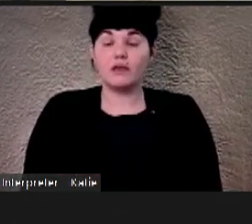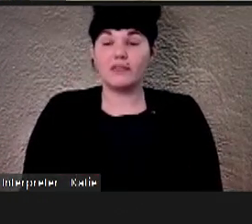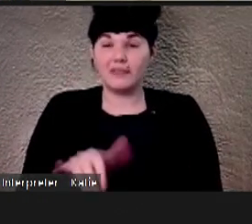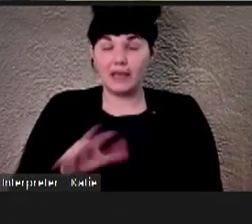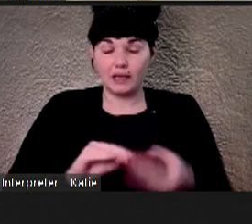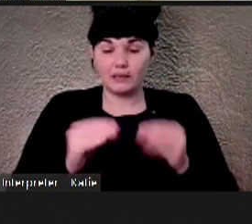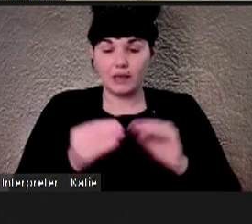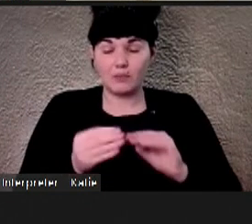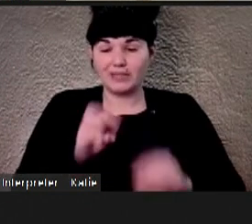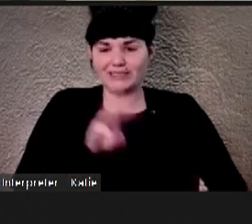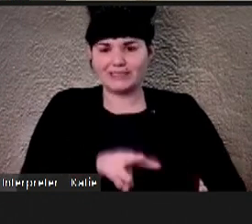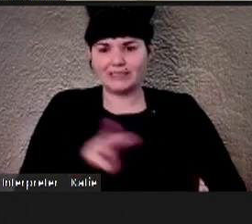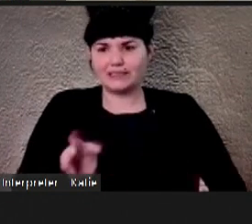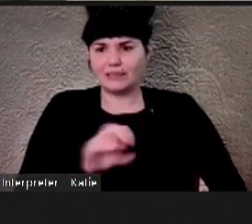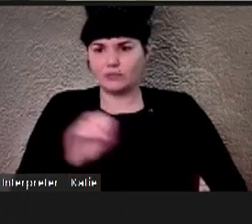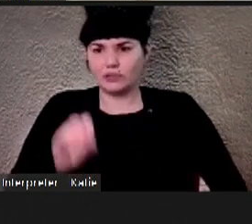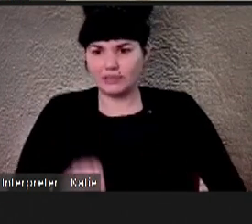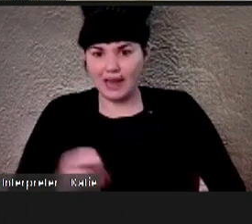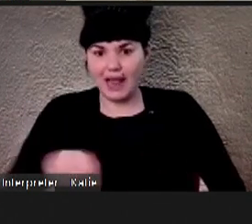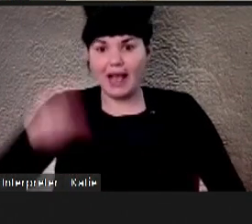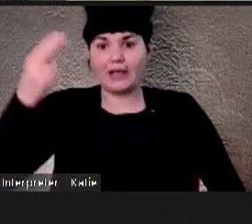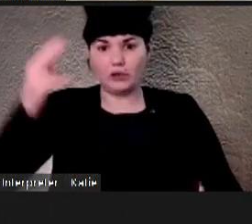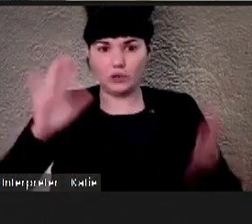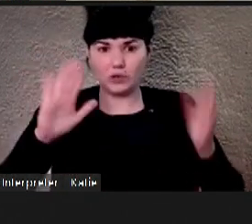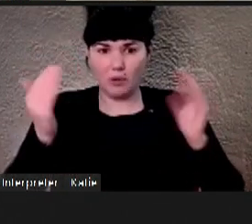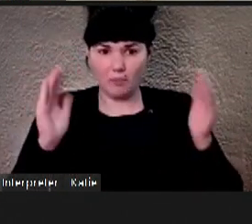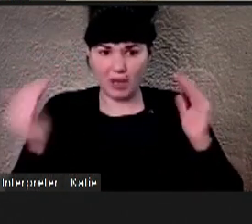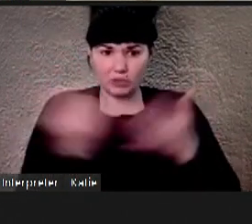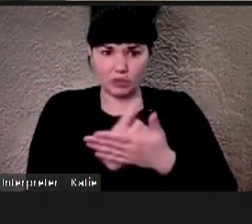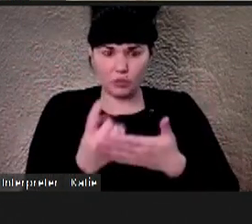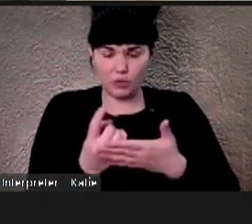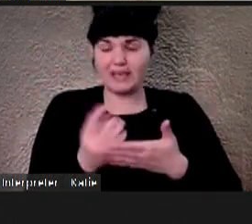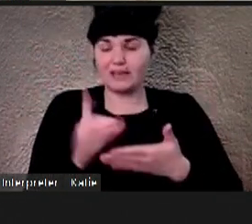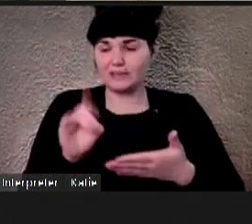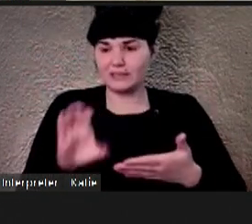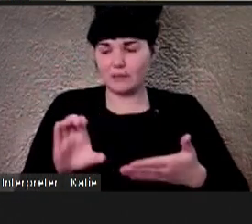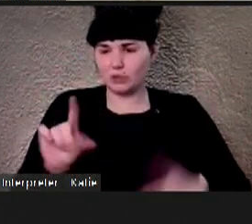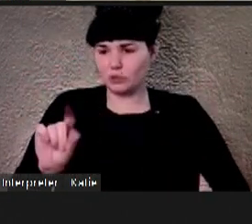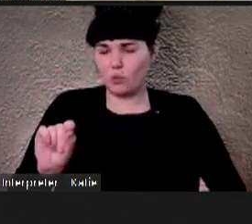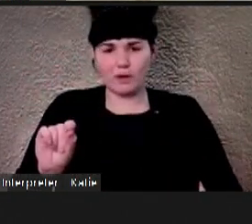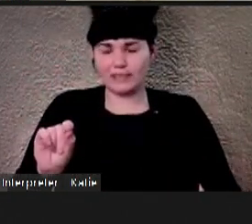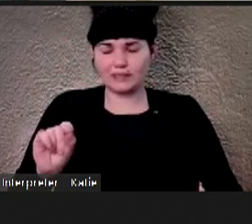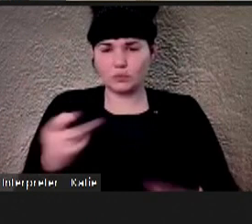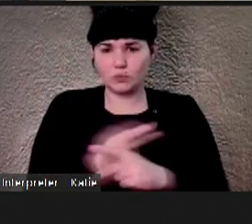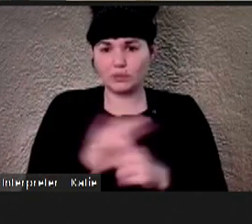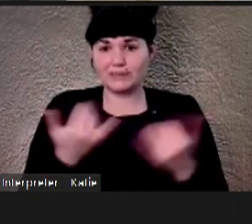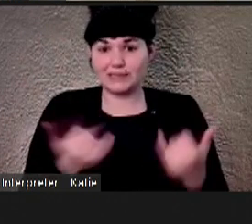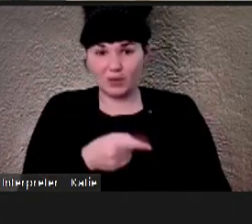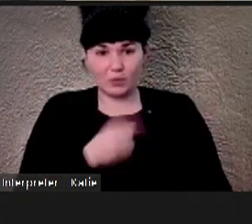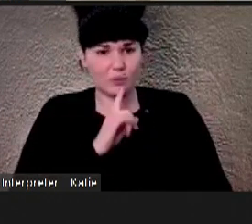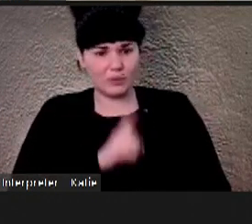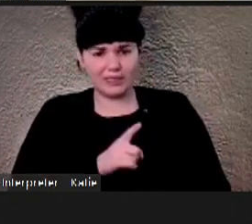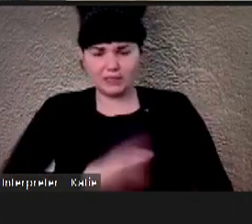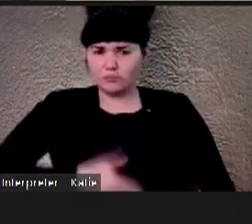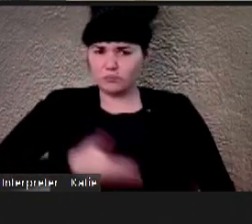than the week of December 20th. You can see this curve is really troubling. And again, we're very concerned, especially